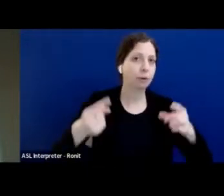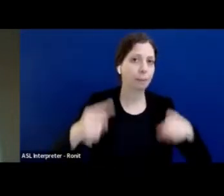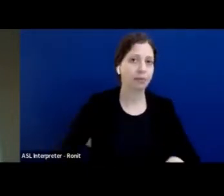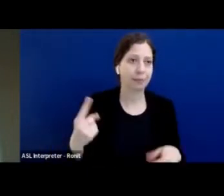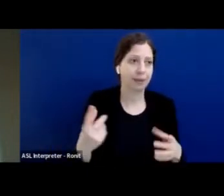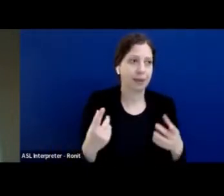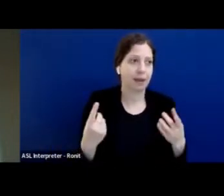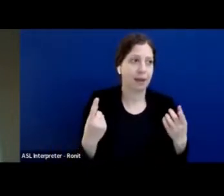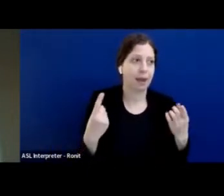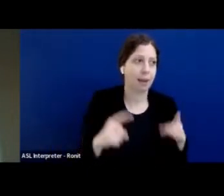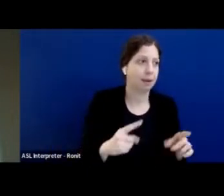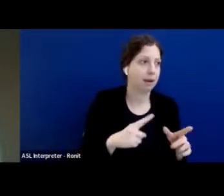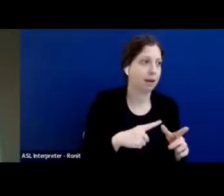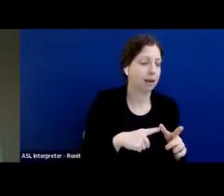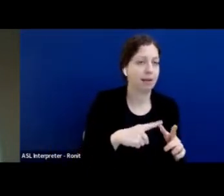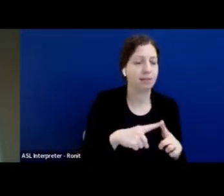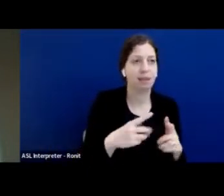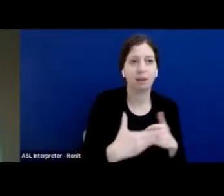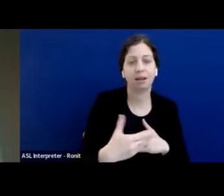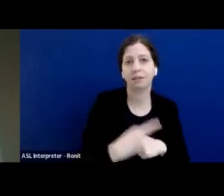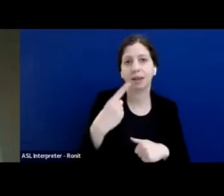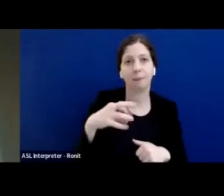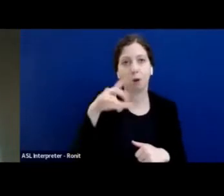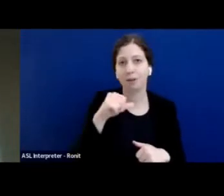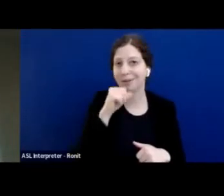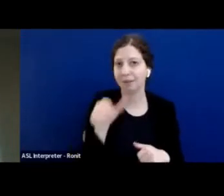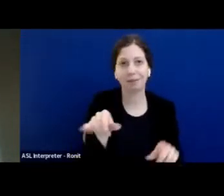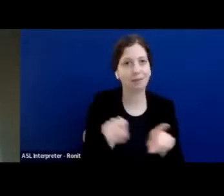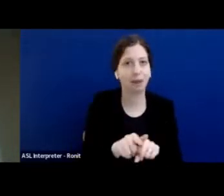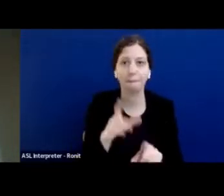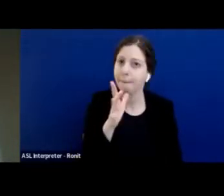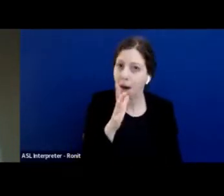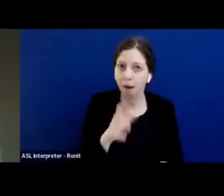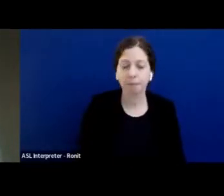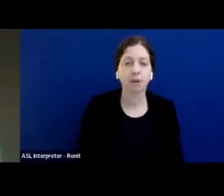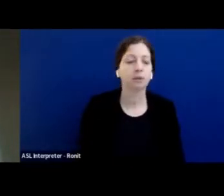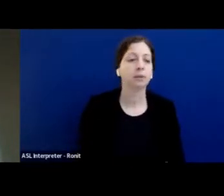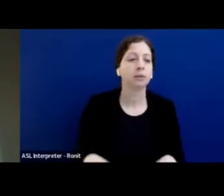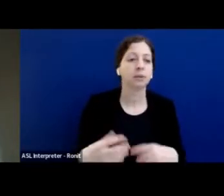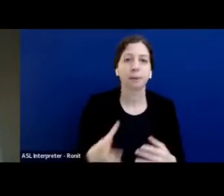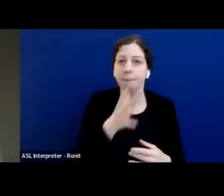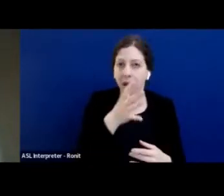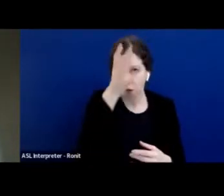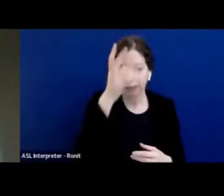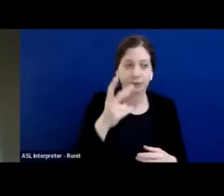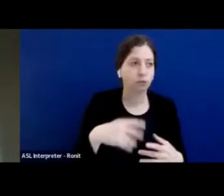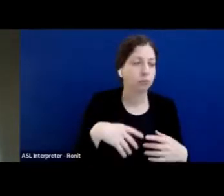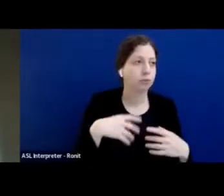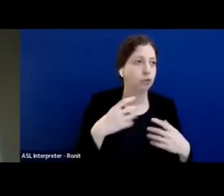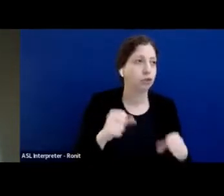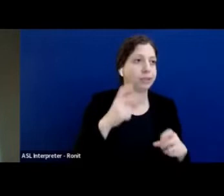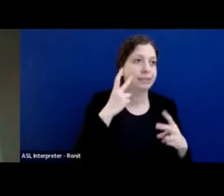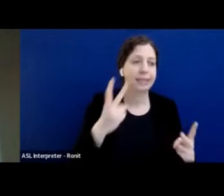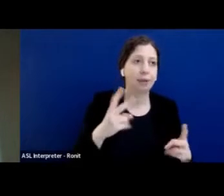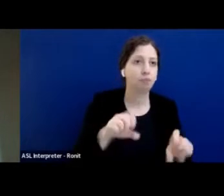happened the next day, and Paula is not the same mom she is or could be. And her parents, they can see broken glasses or,